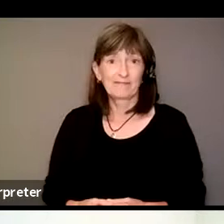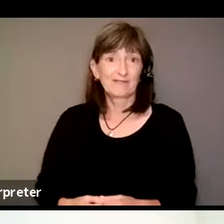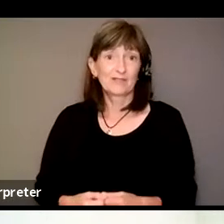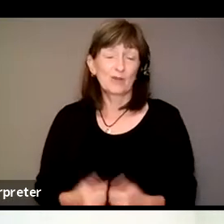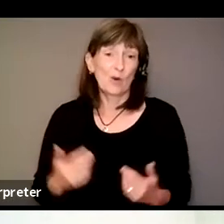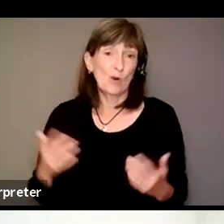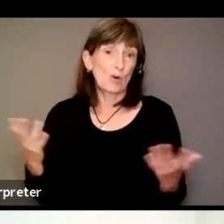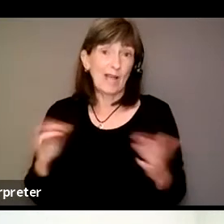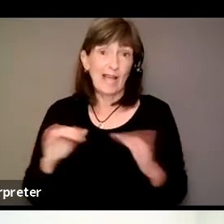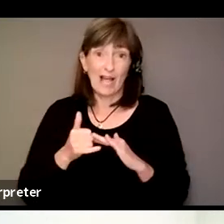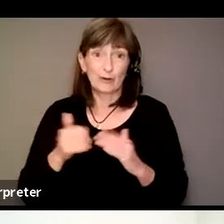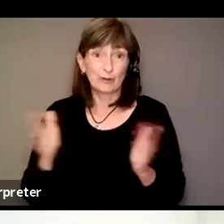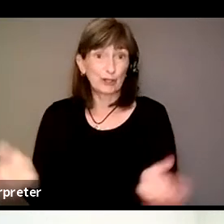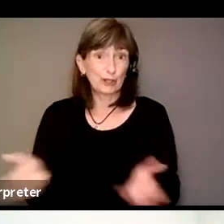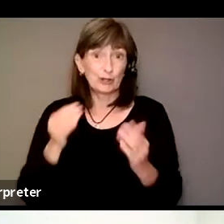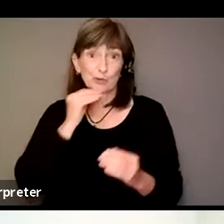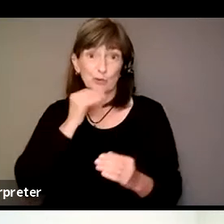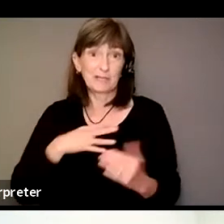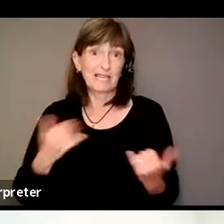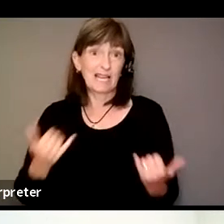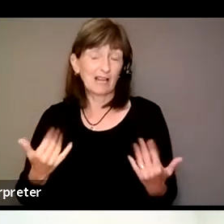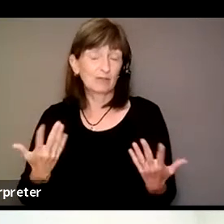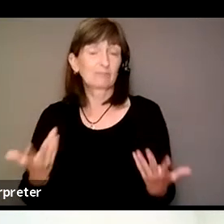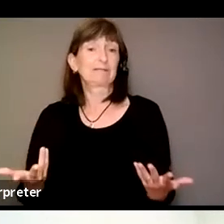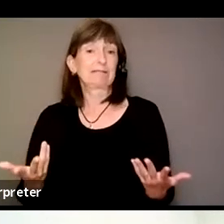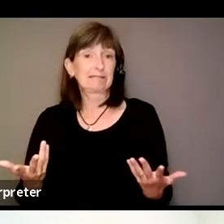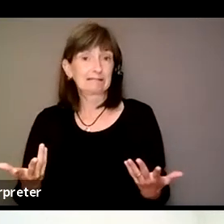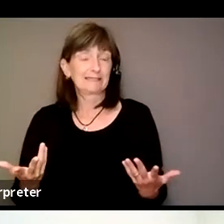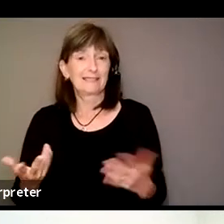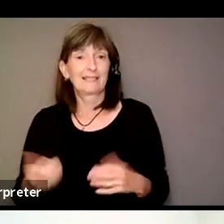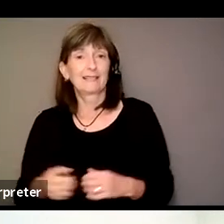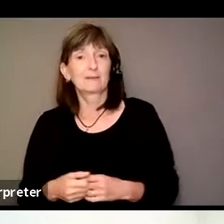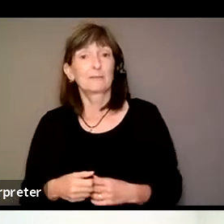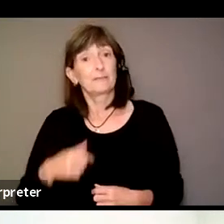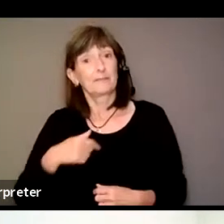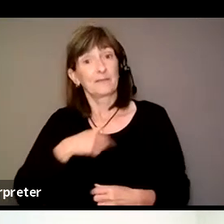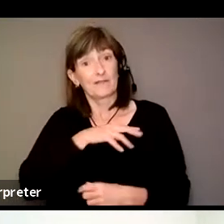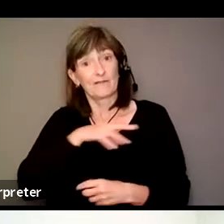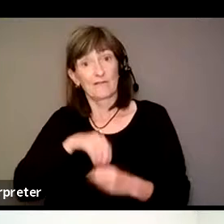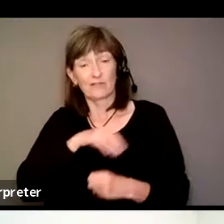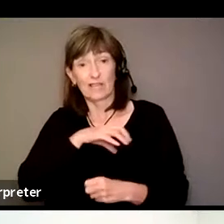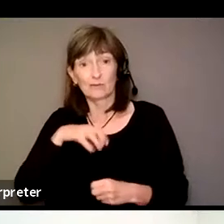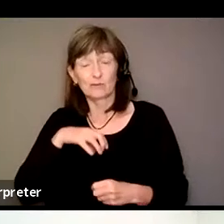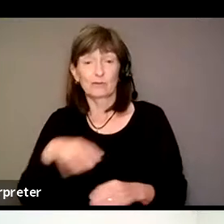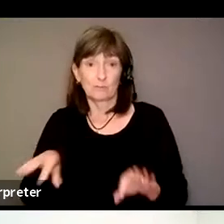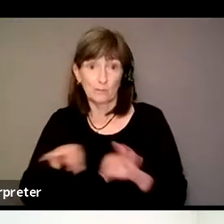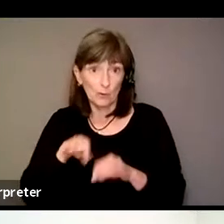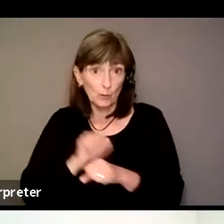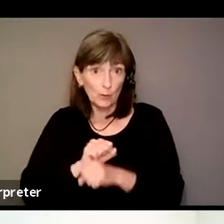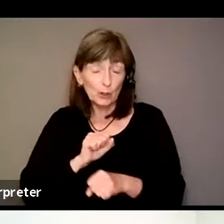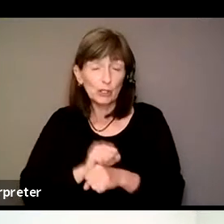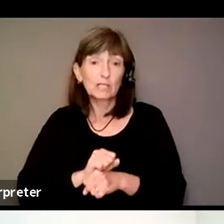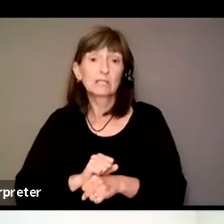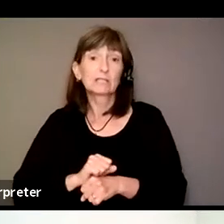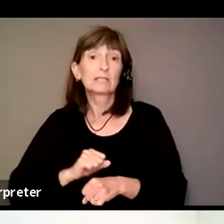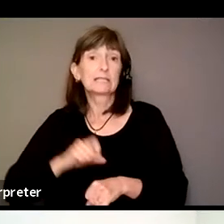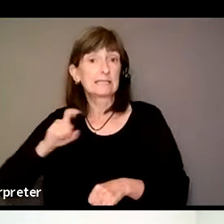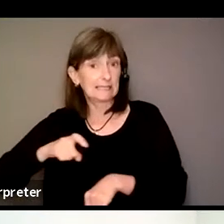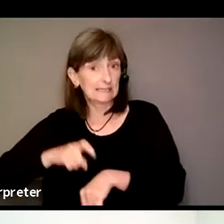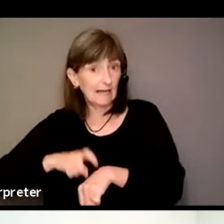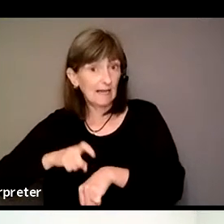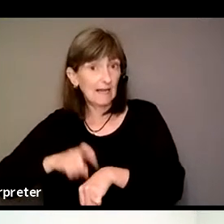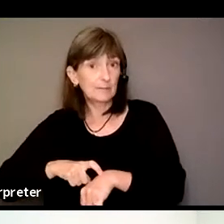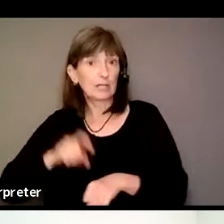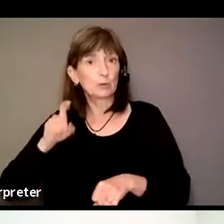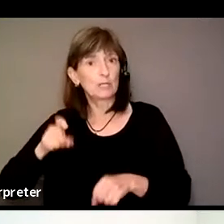encourage them to run for council. Being on council, you know, it's important work. It takes time and it takes concentration.